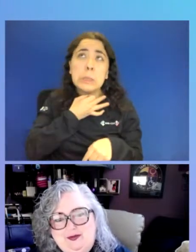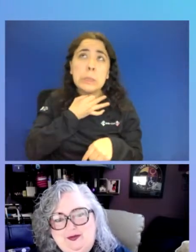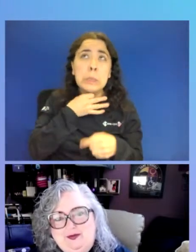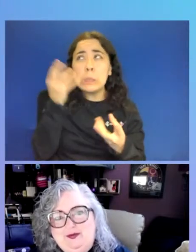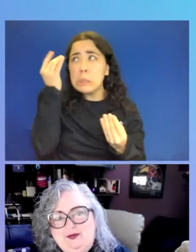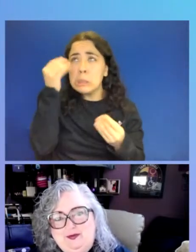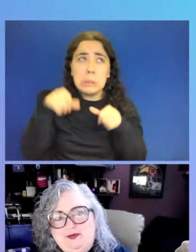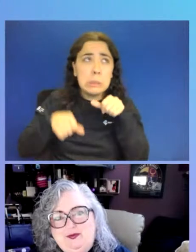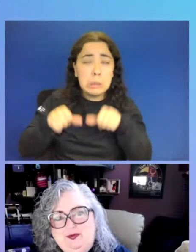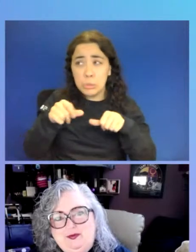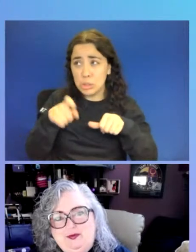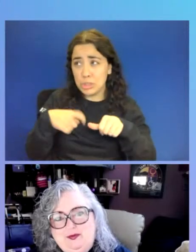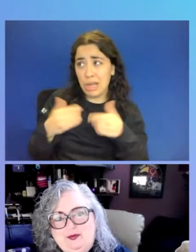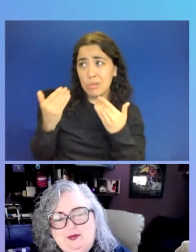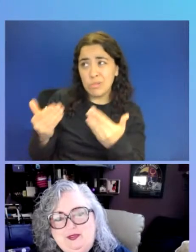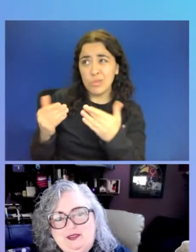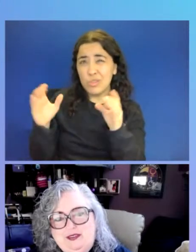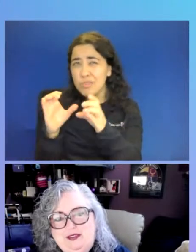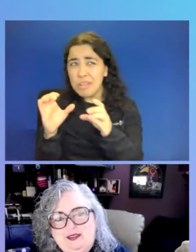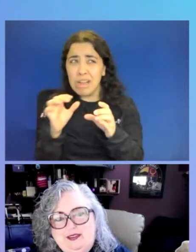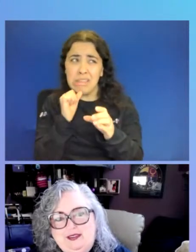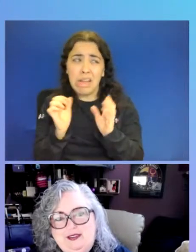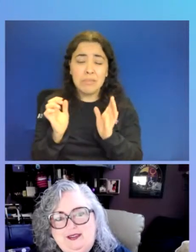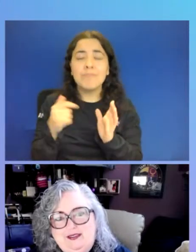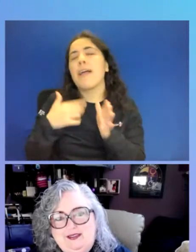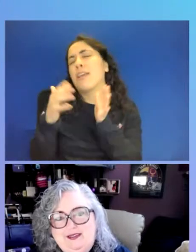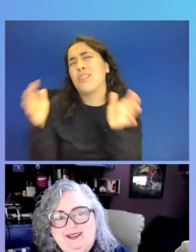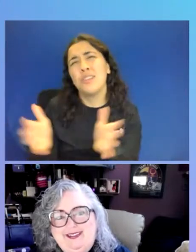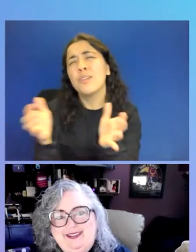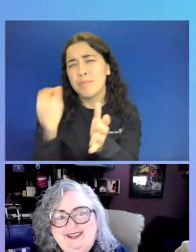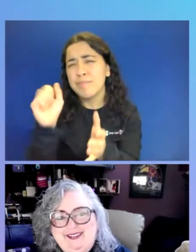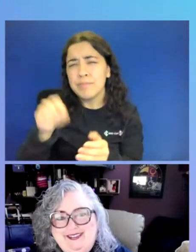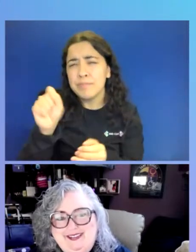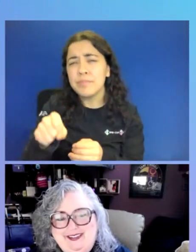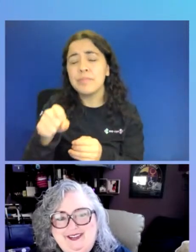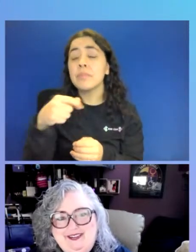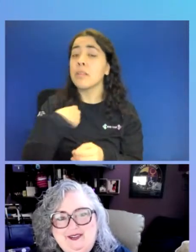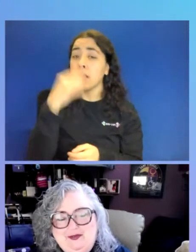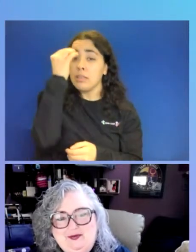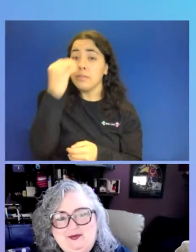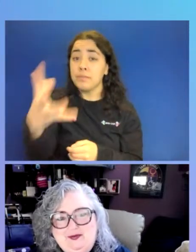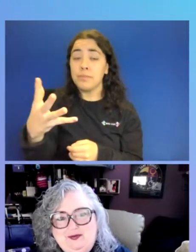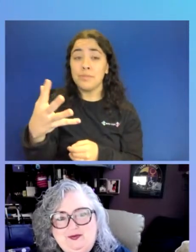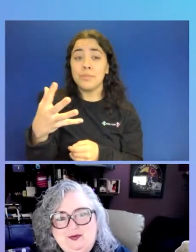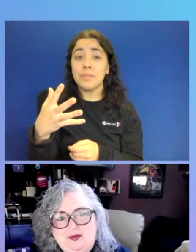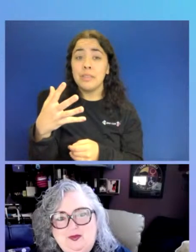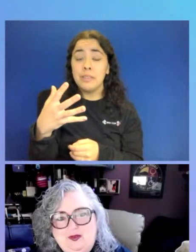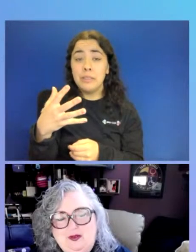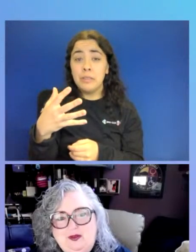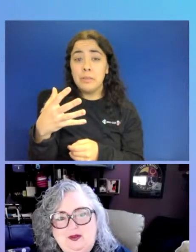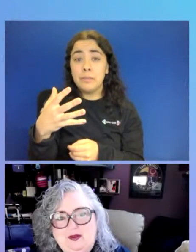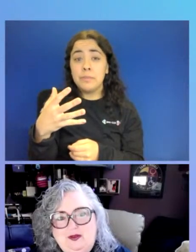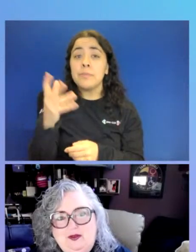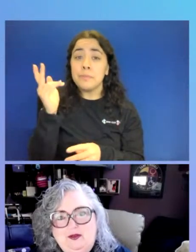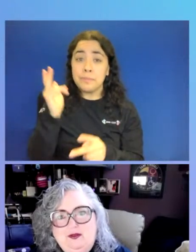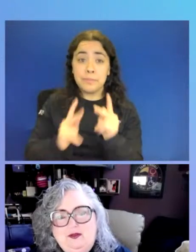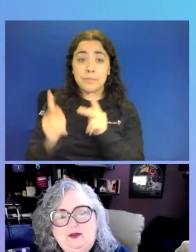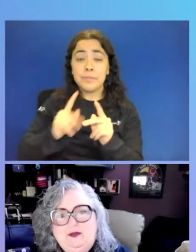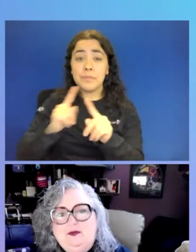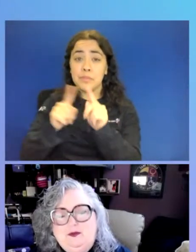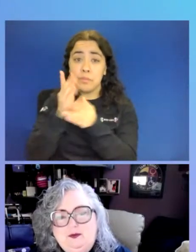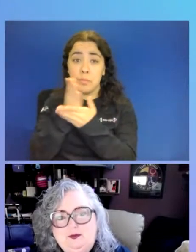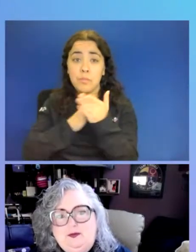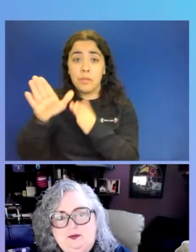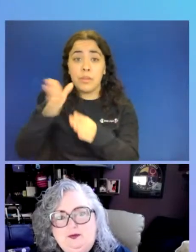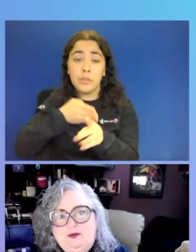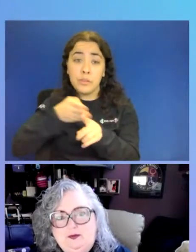not you should get the certification, I highly encourage it. I will say that there can be people at different parts of their